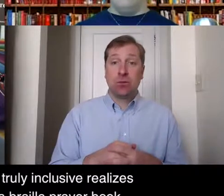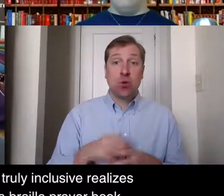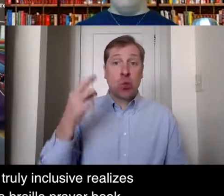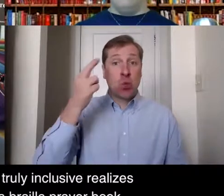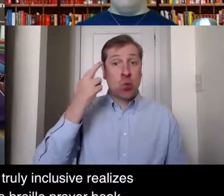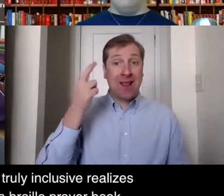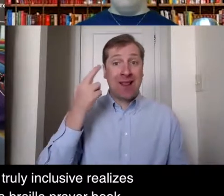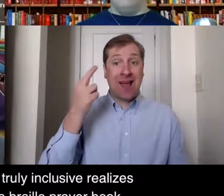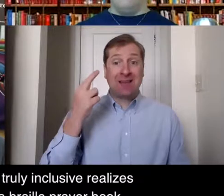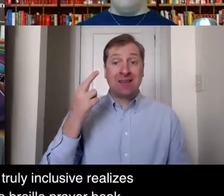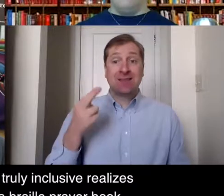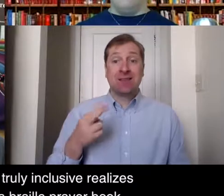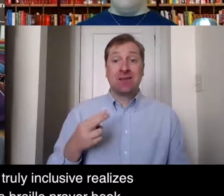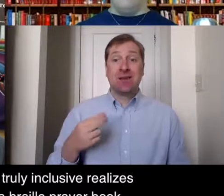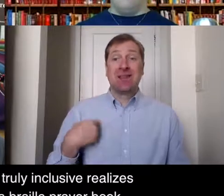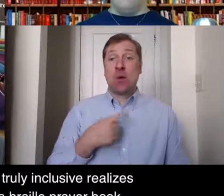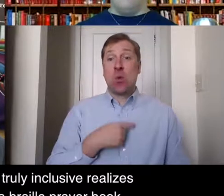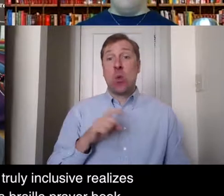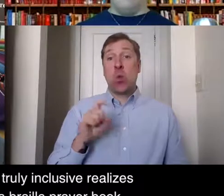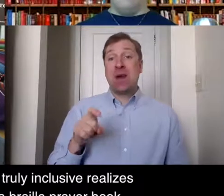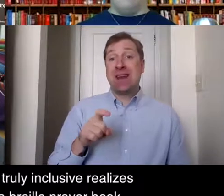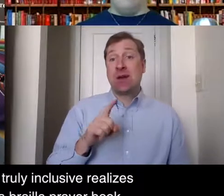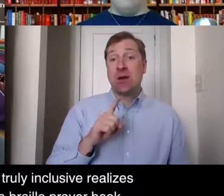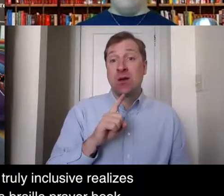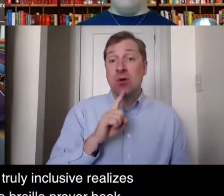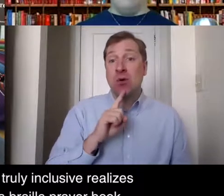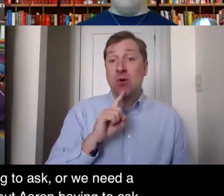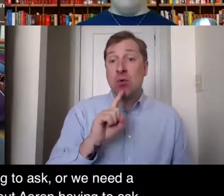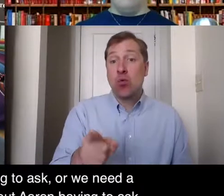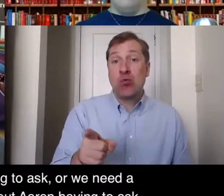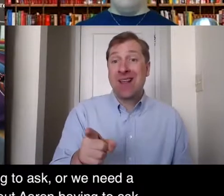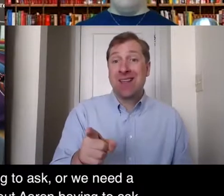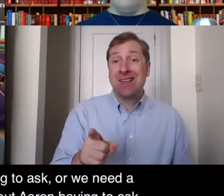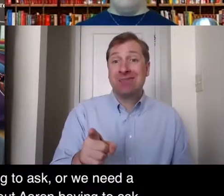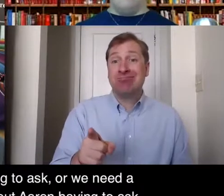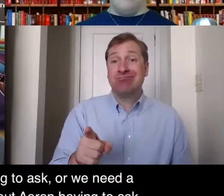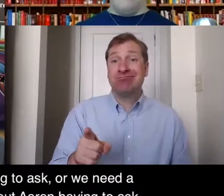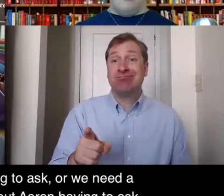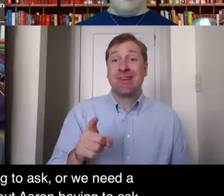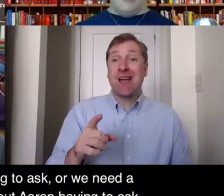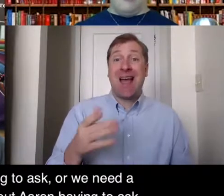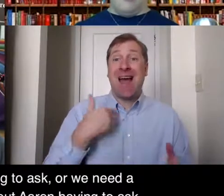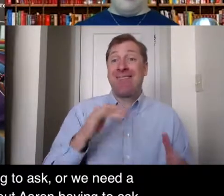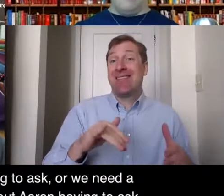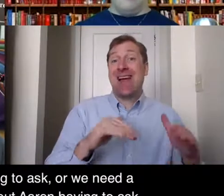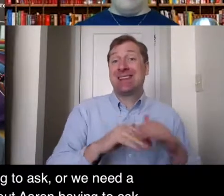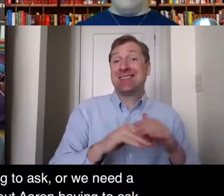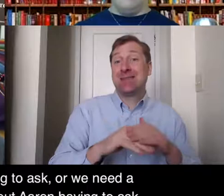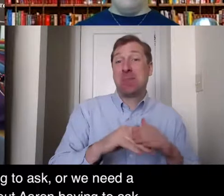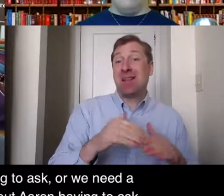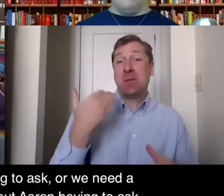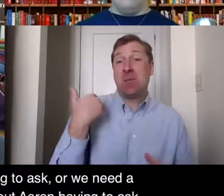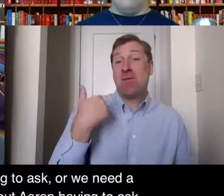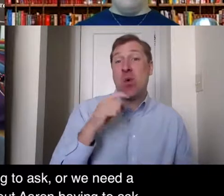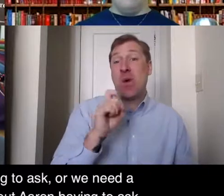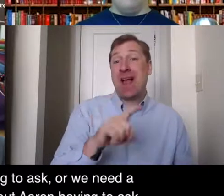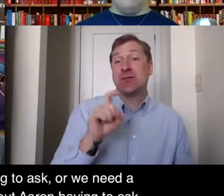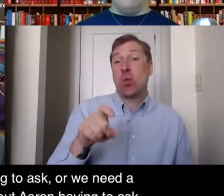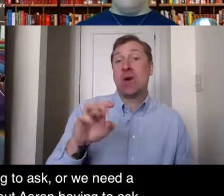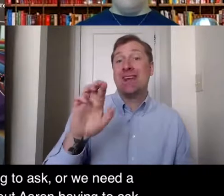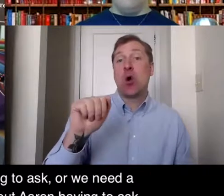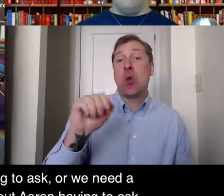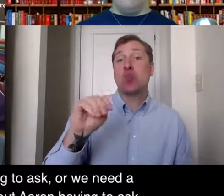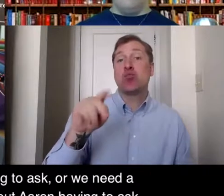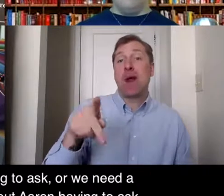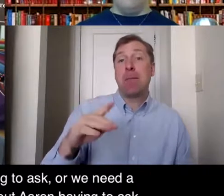realizes that, hey, we need a Braille prayer book without Lauren having to ask, or we need a ramp to the Bima or a lift to the